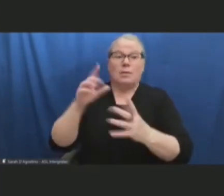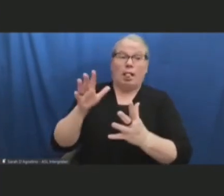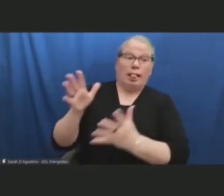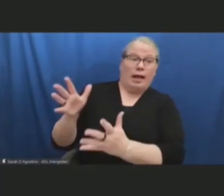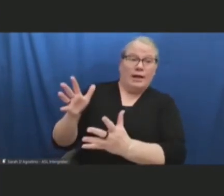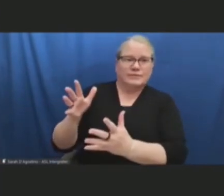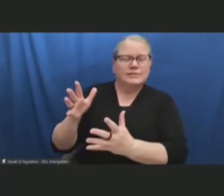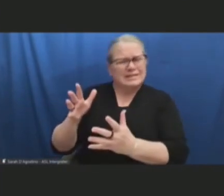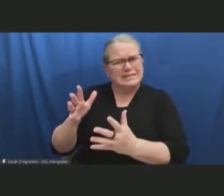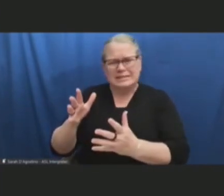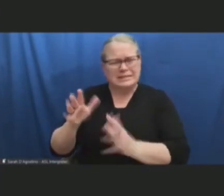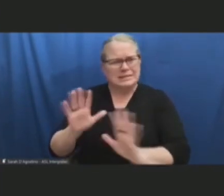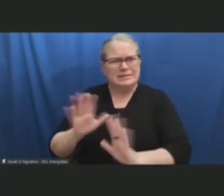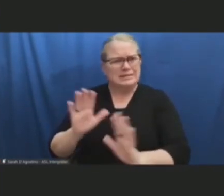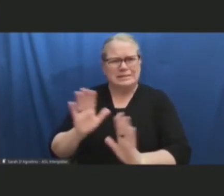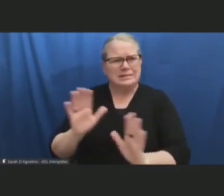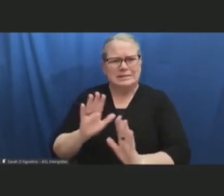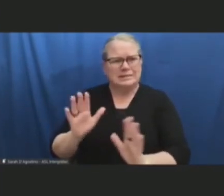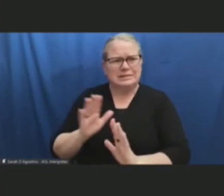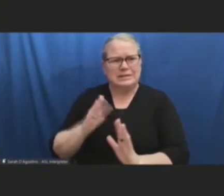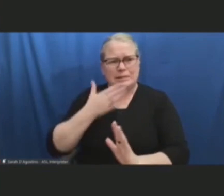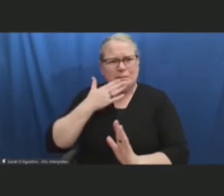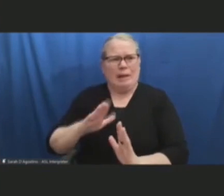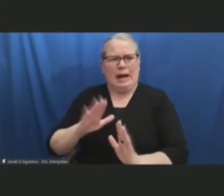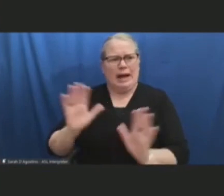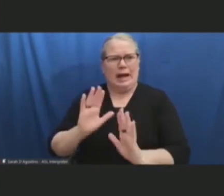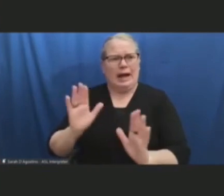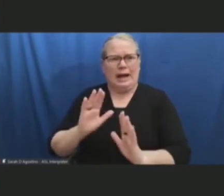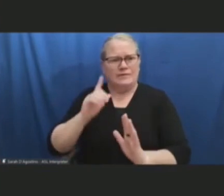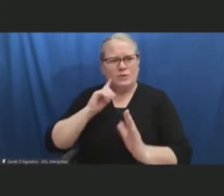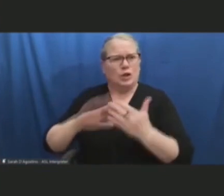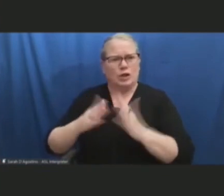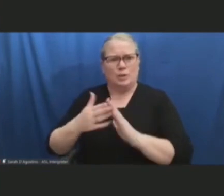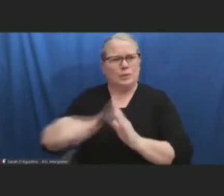that is bad for you and that's bad for the community.